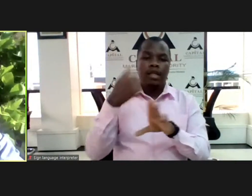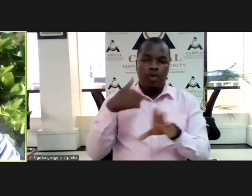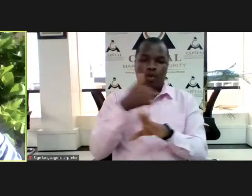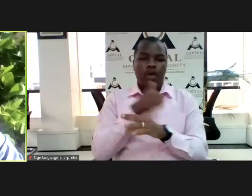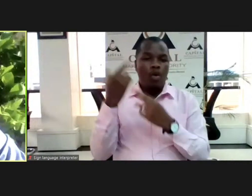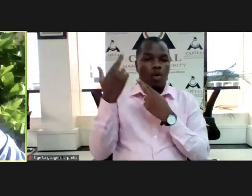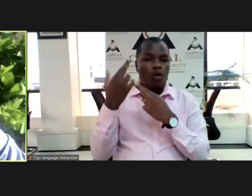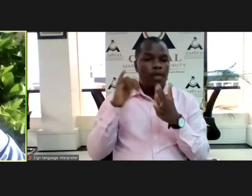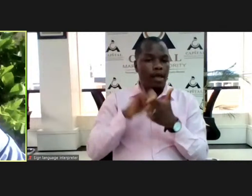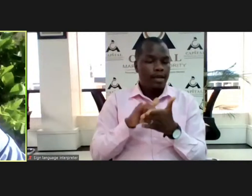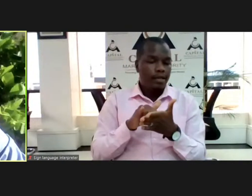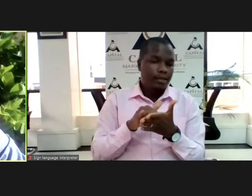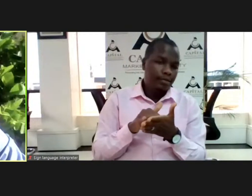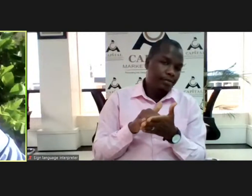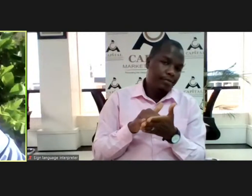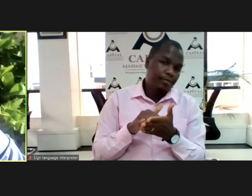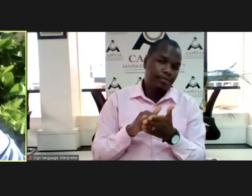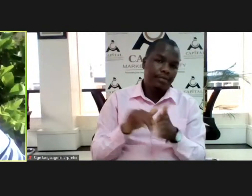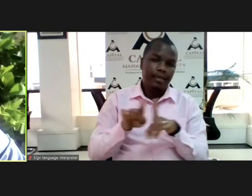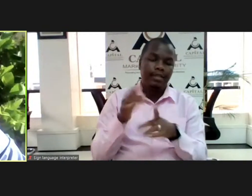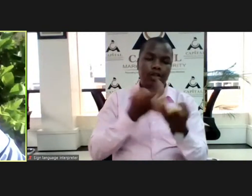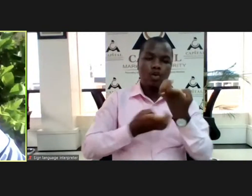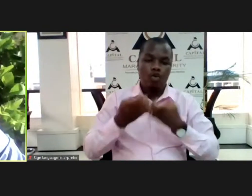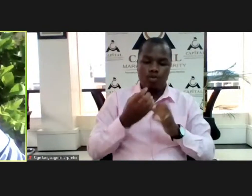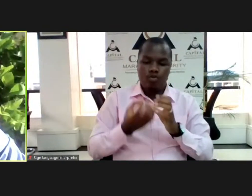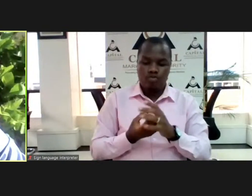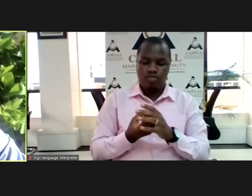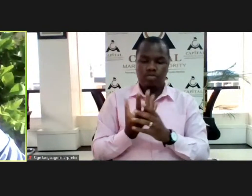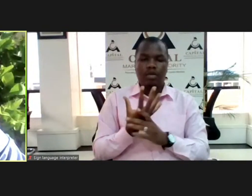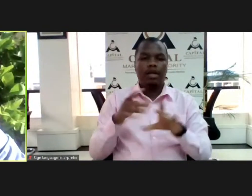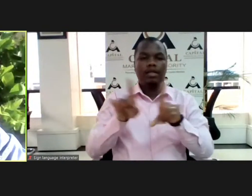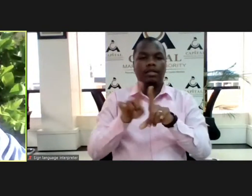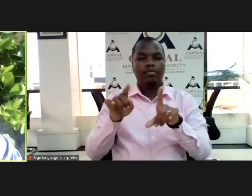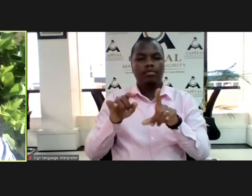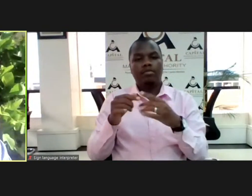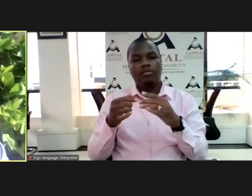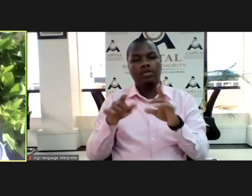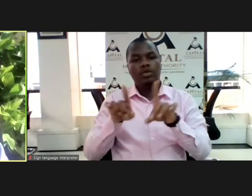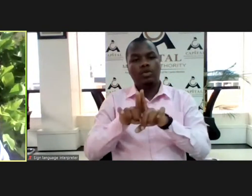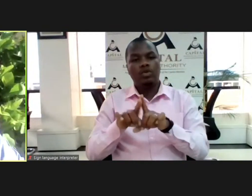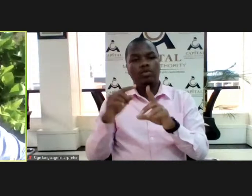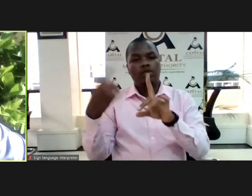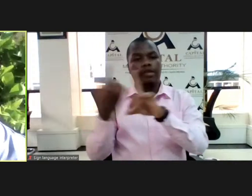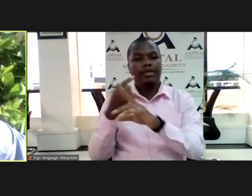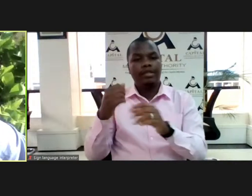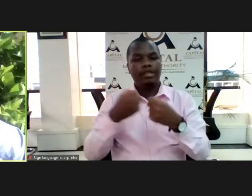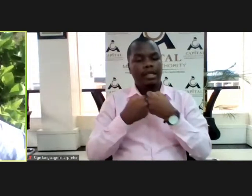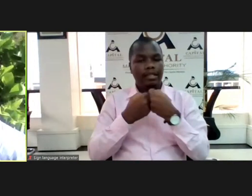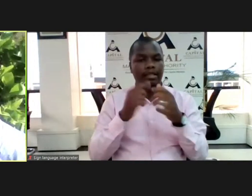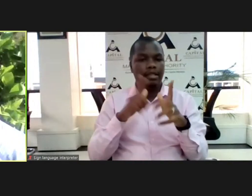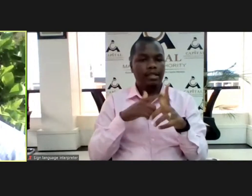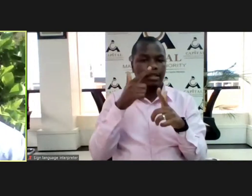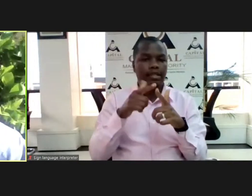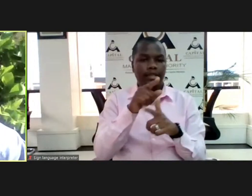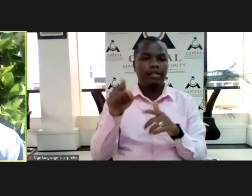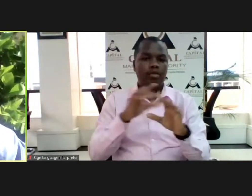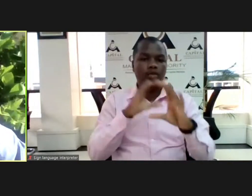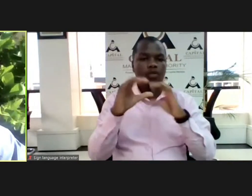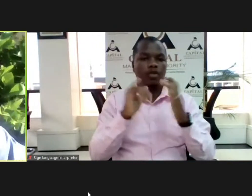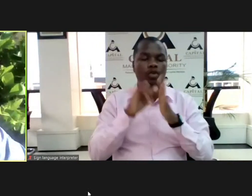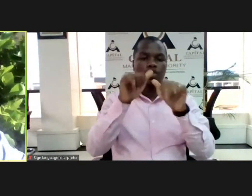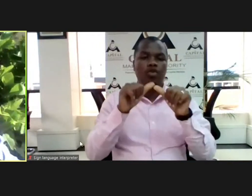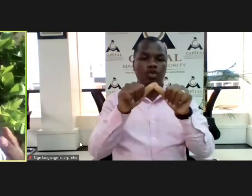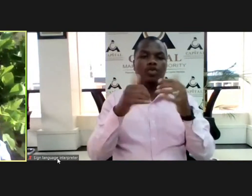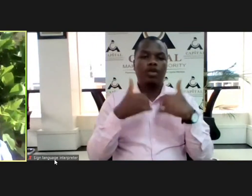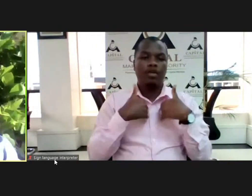that, of course, as the economy improves, as we also address our various challenges, then this is a conversation we can continue